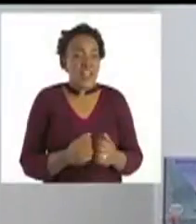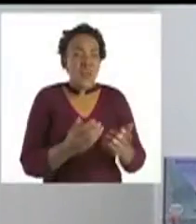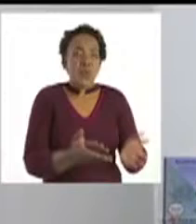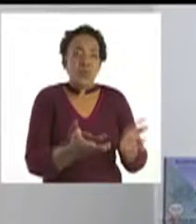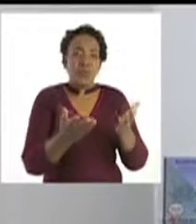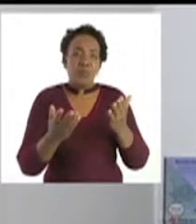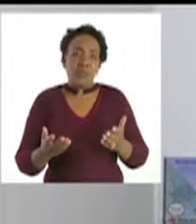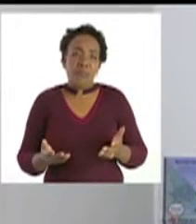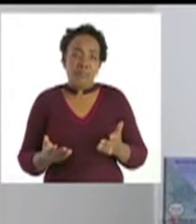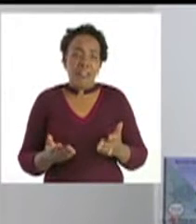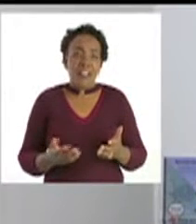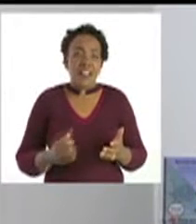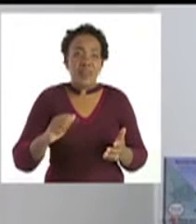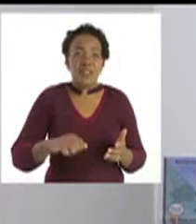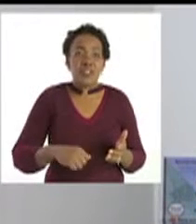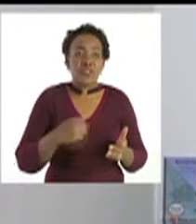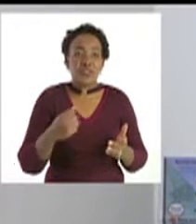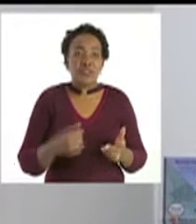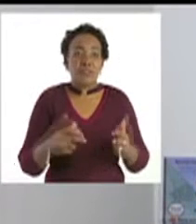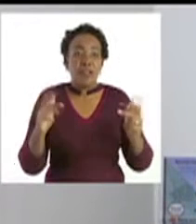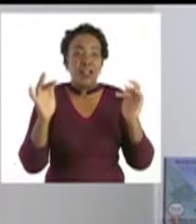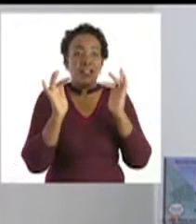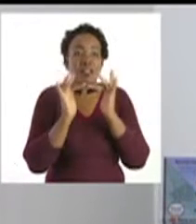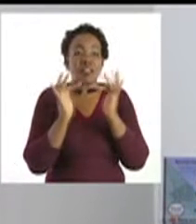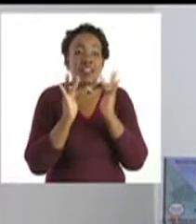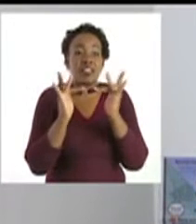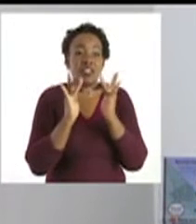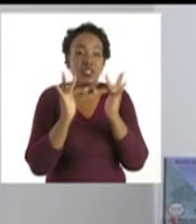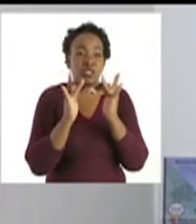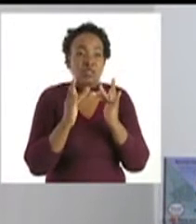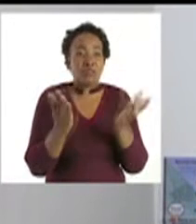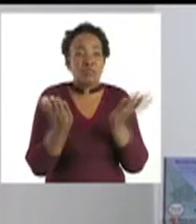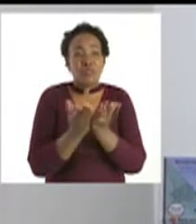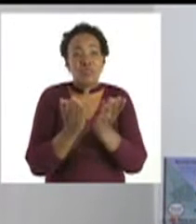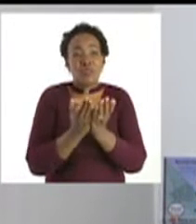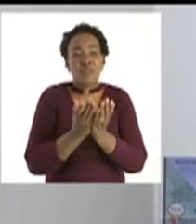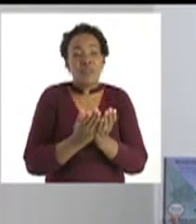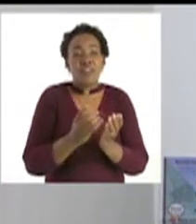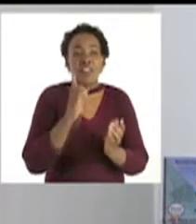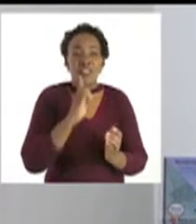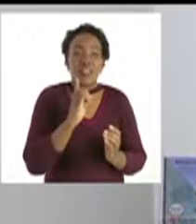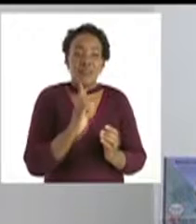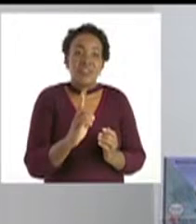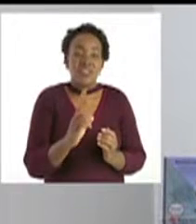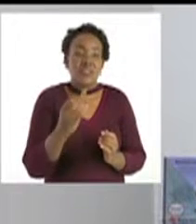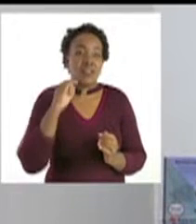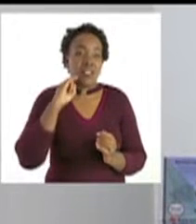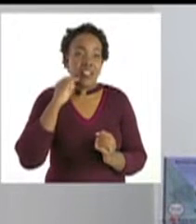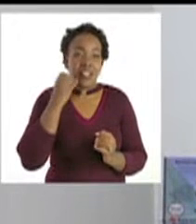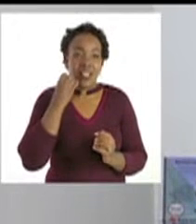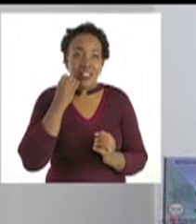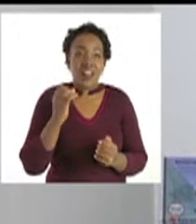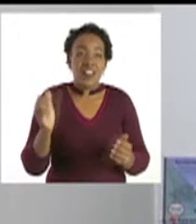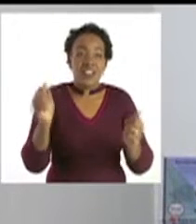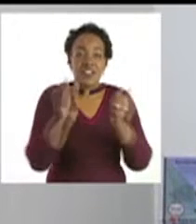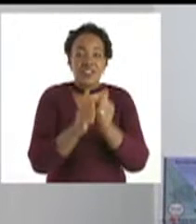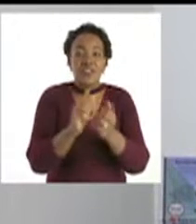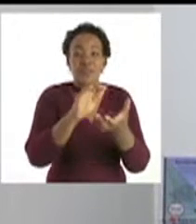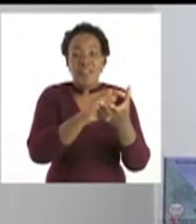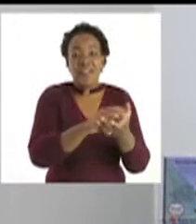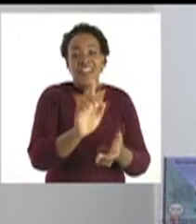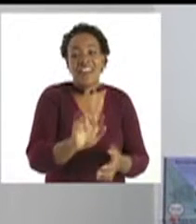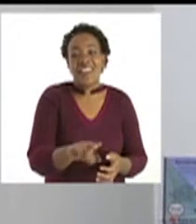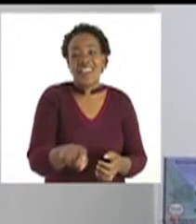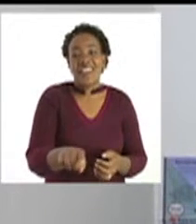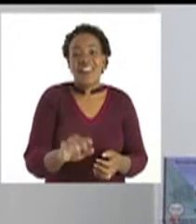Welcome to My Zone Online School. My name is Teacher Precious, and I'm with my friend here. Say hello,